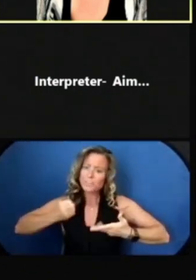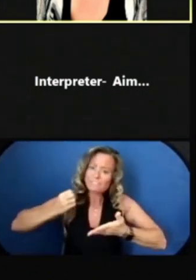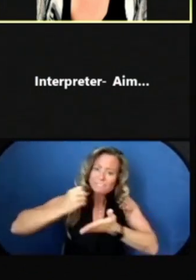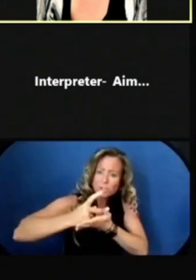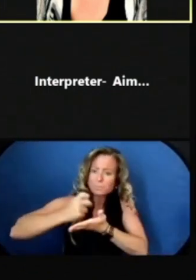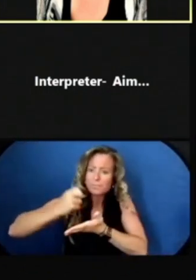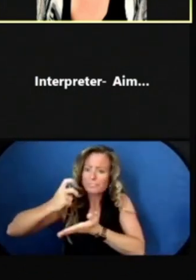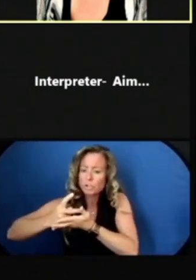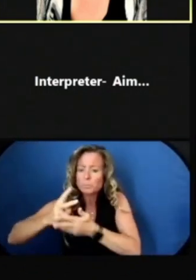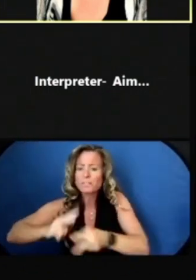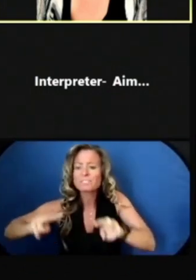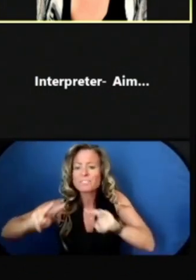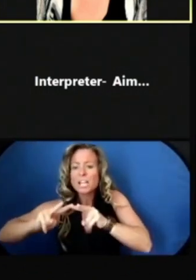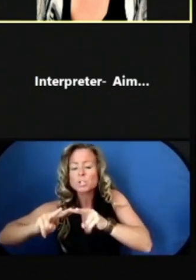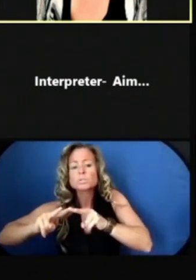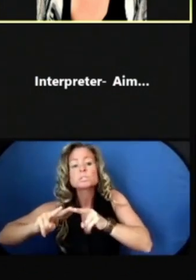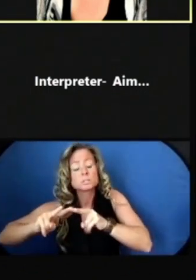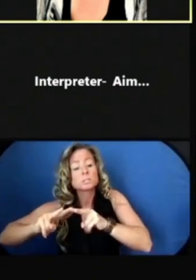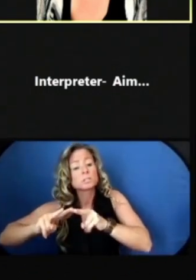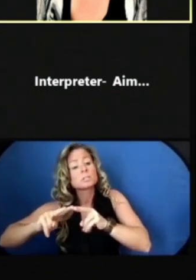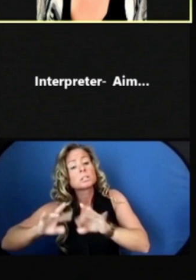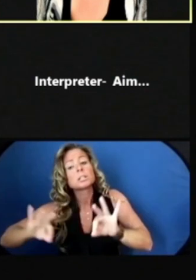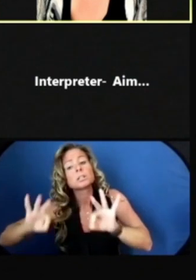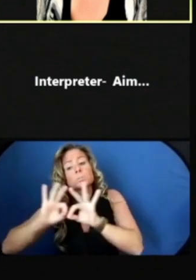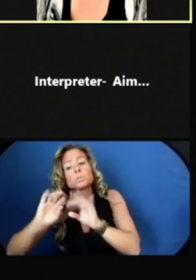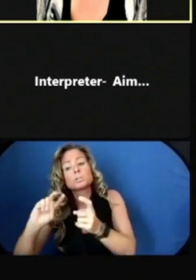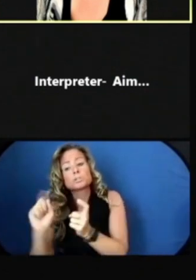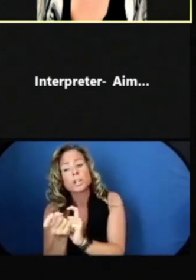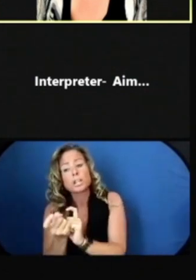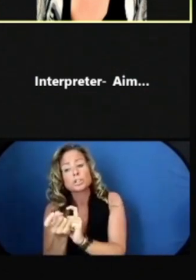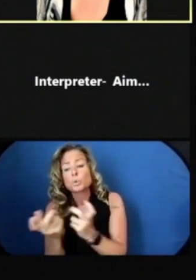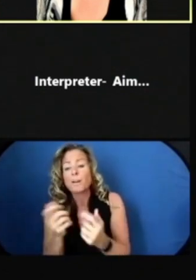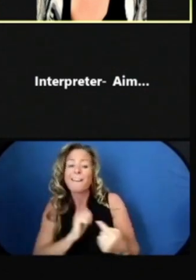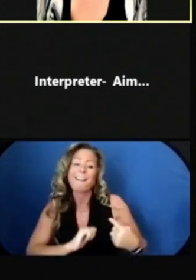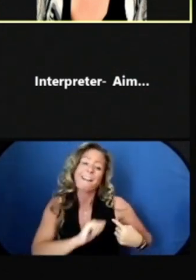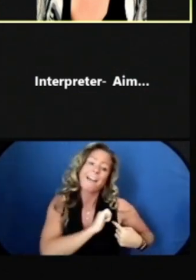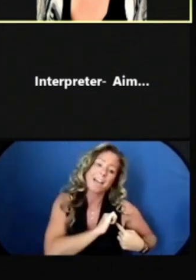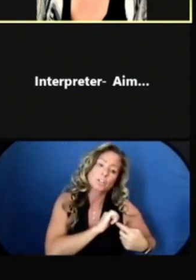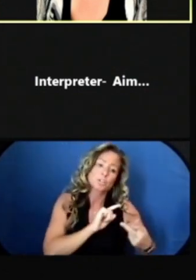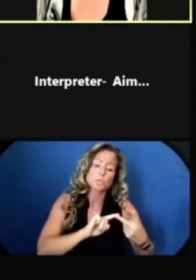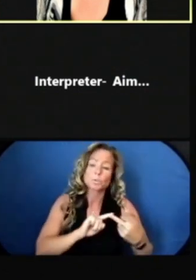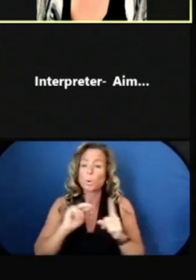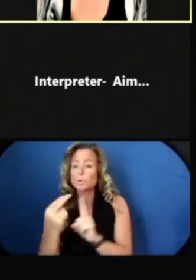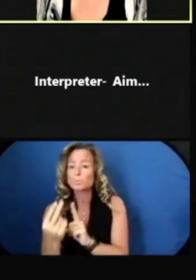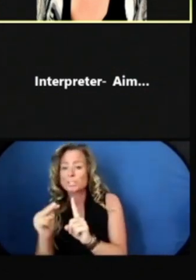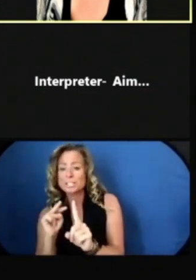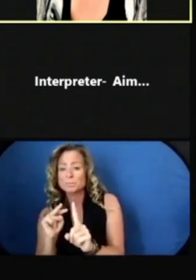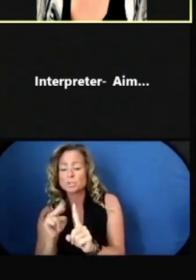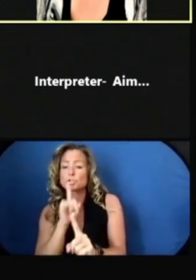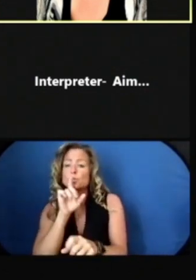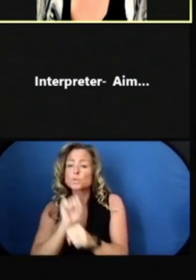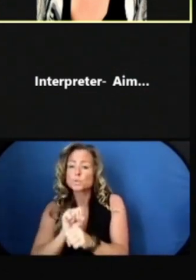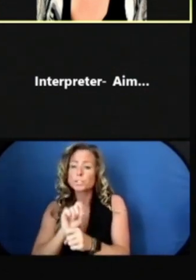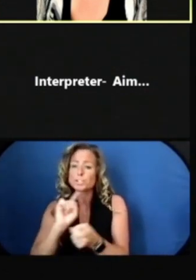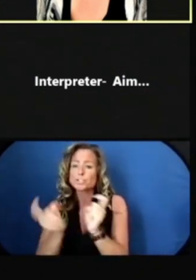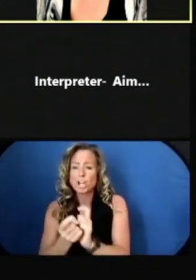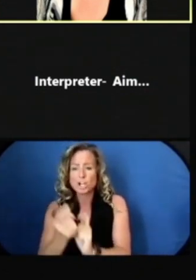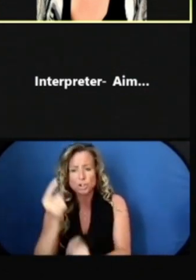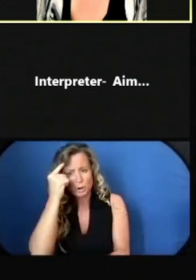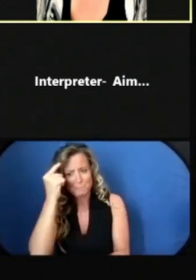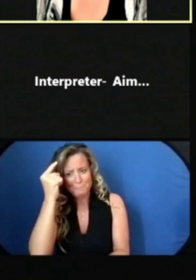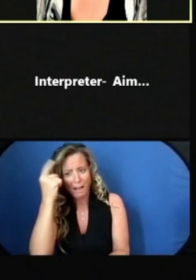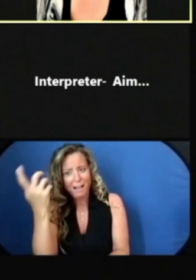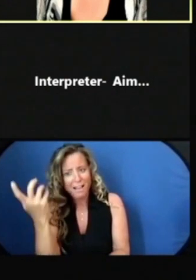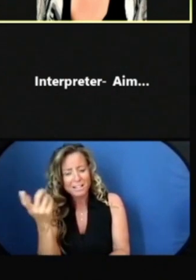values. We may aim to change things like attitude or perceptions, or maybe even change minds. But